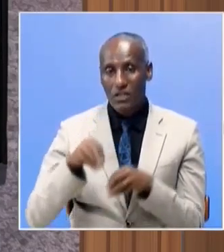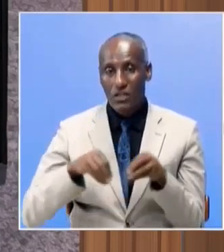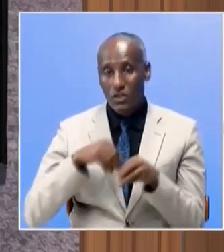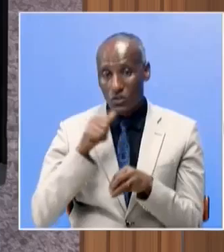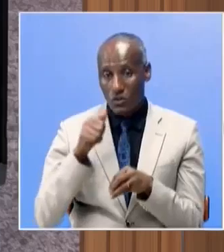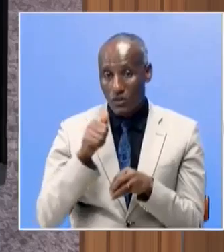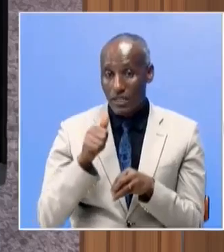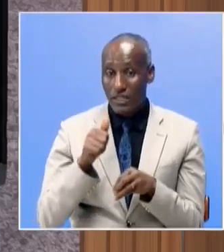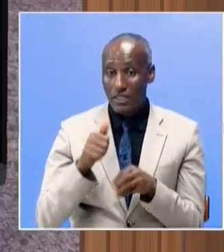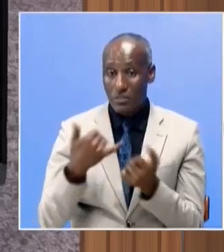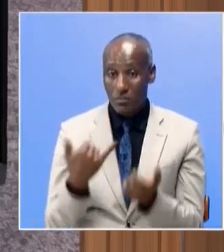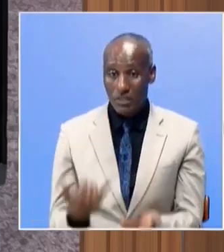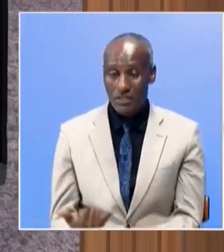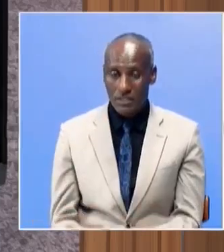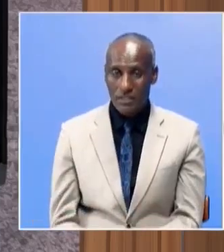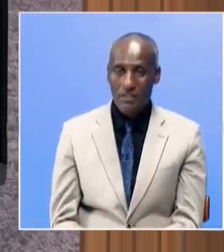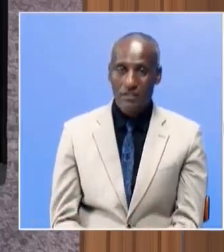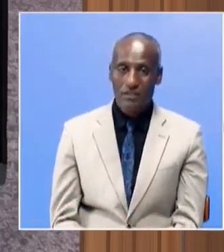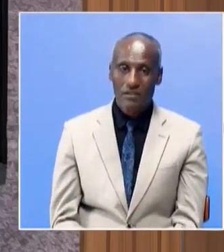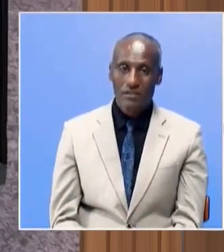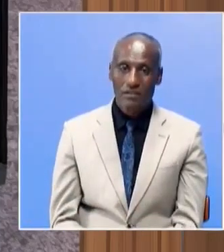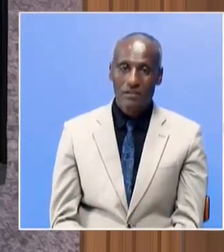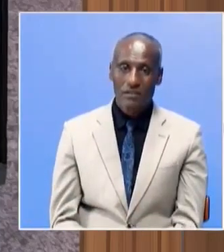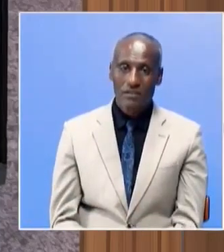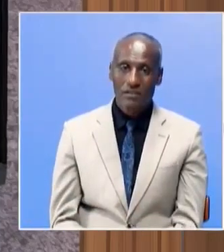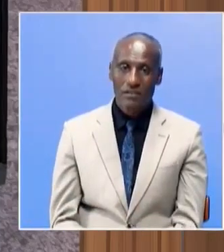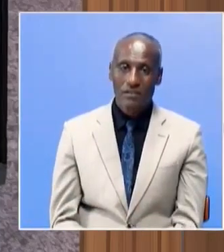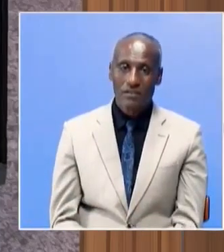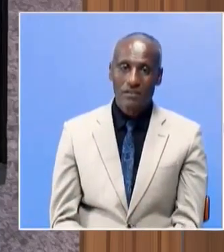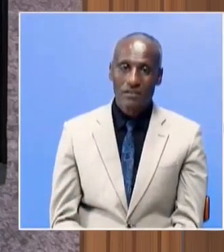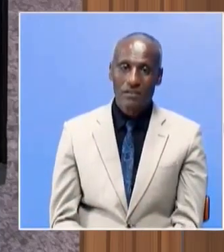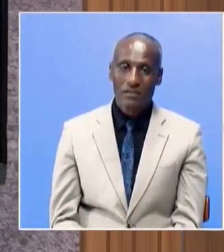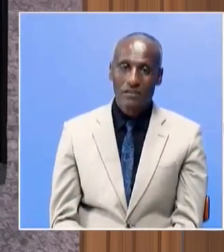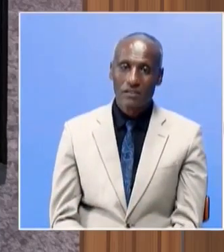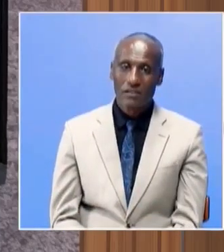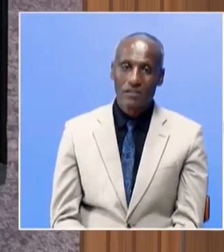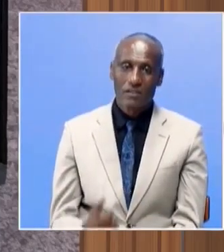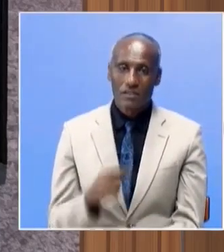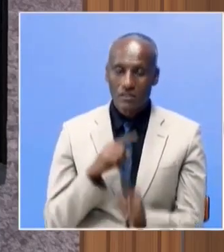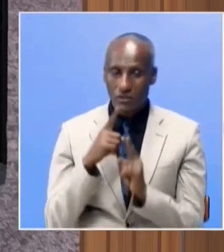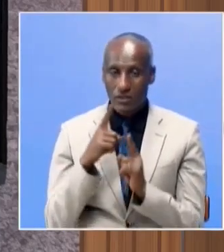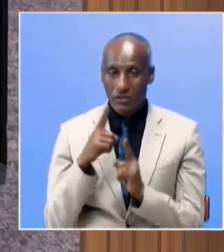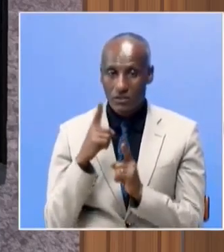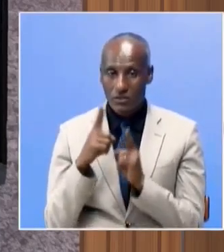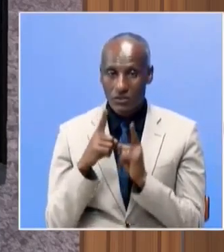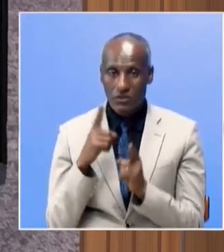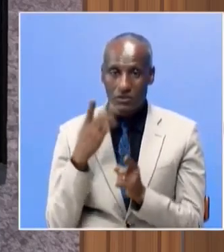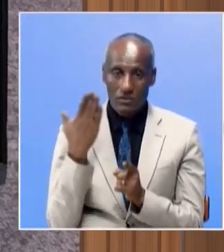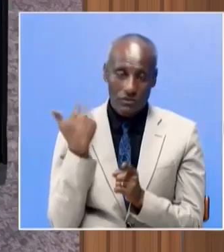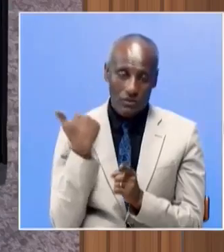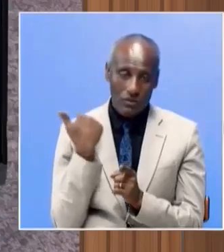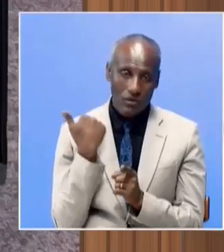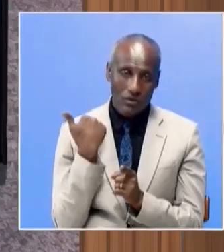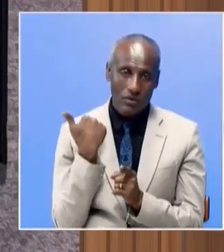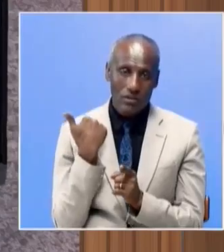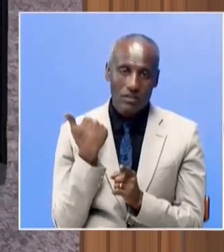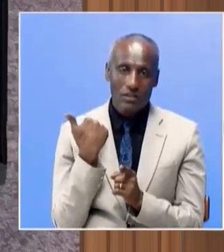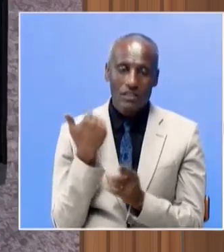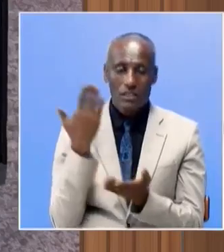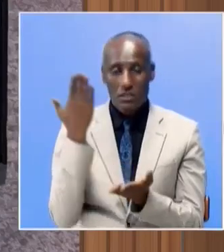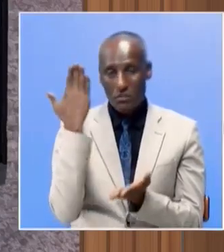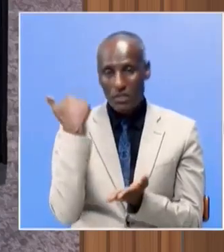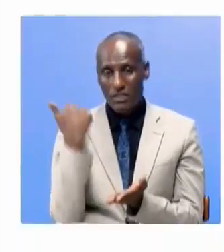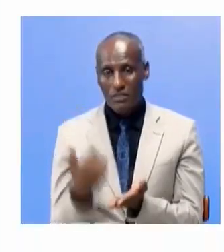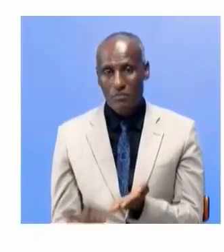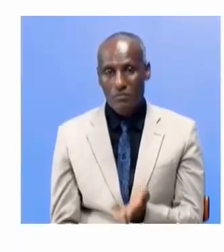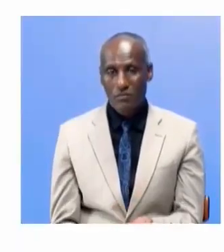present tense. So, we're talking about used to. That is about past, something happened there.